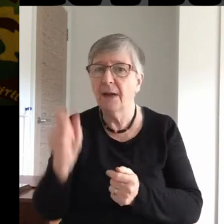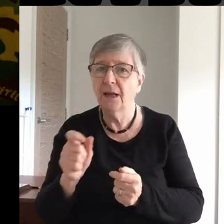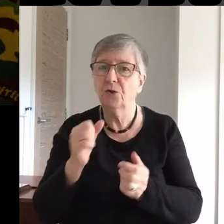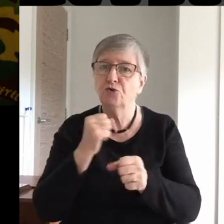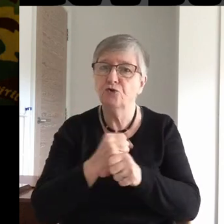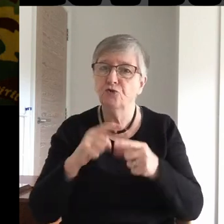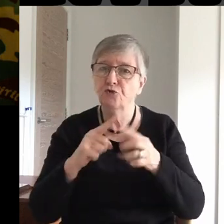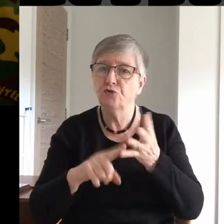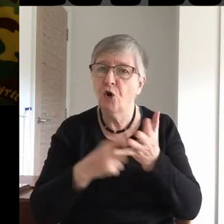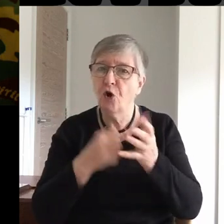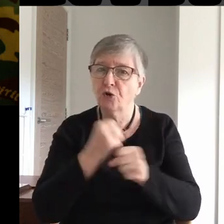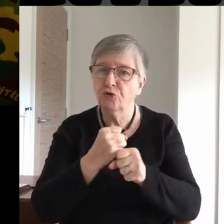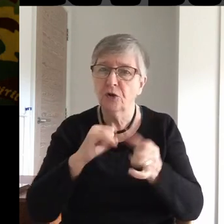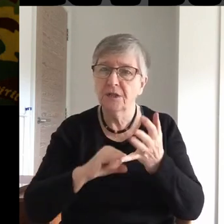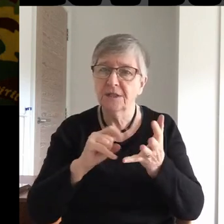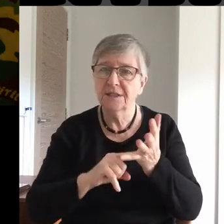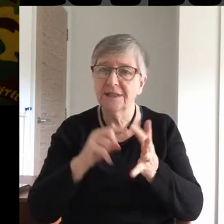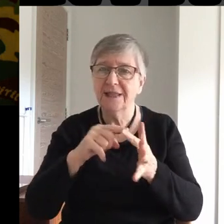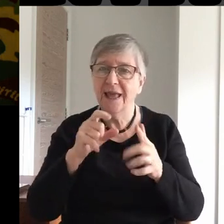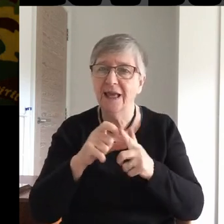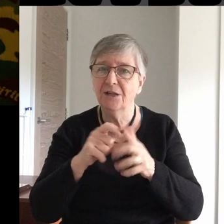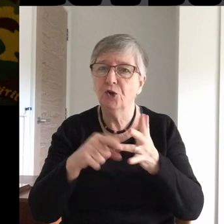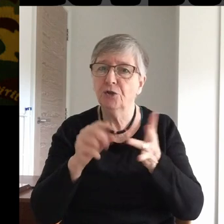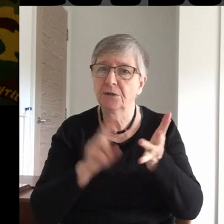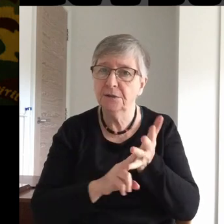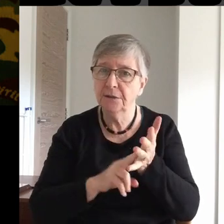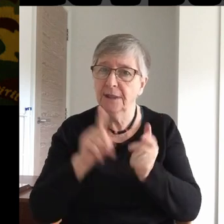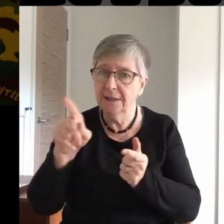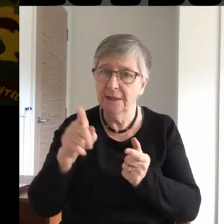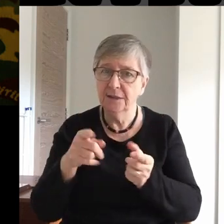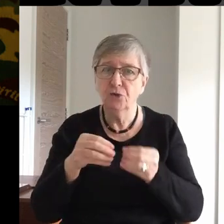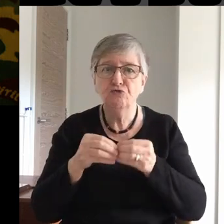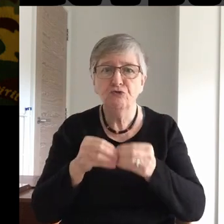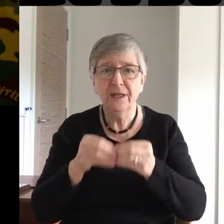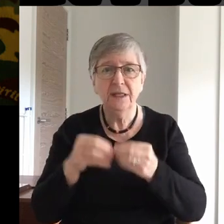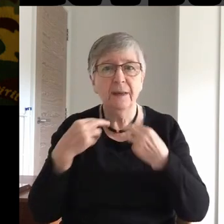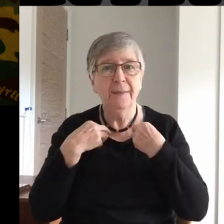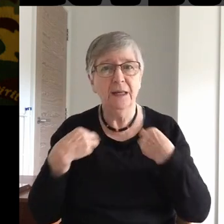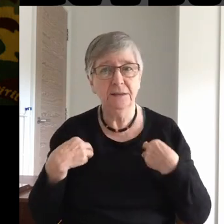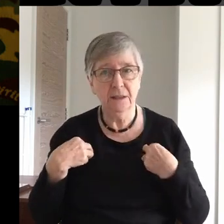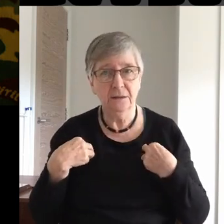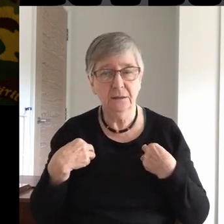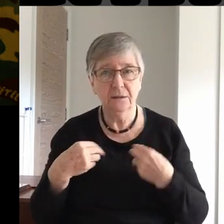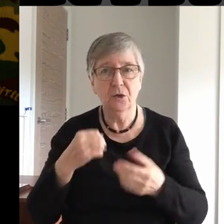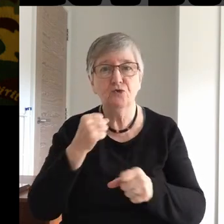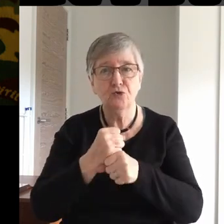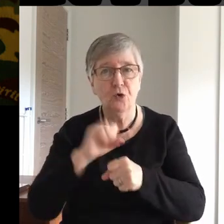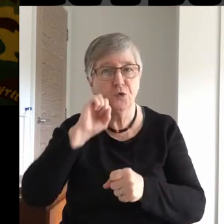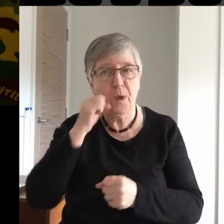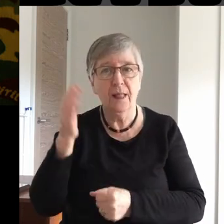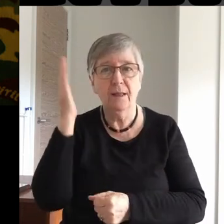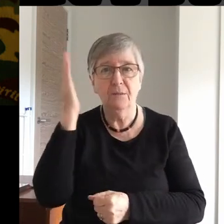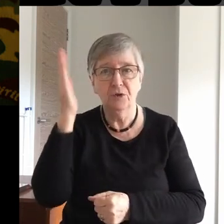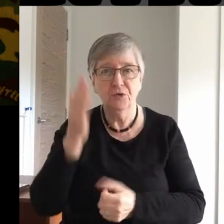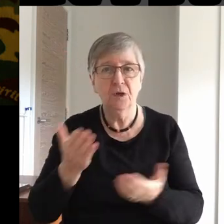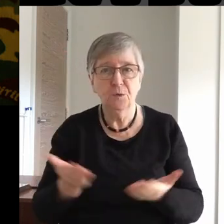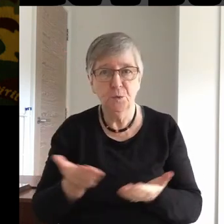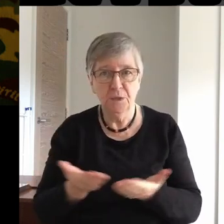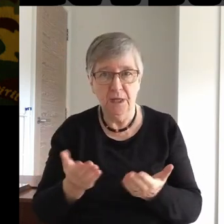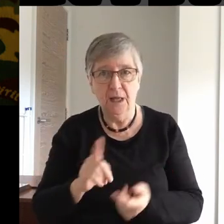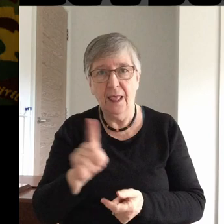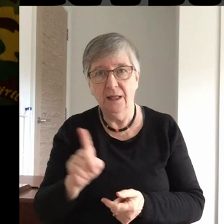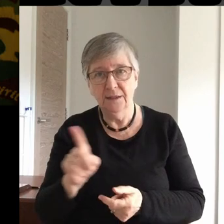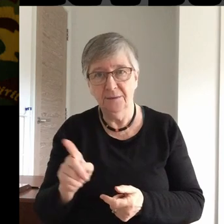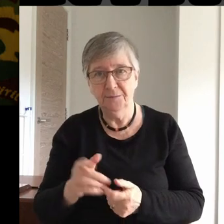placement as part of his preparation for ministry in the Church of Scotland. George will be bringing God's word to us in the message later on in